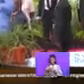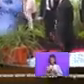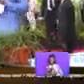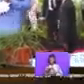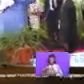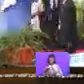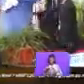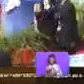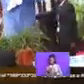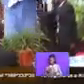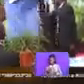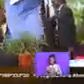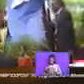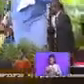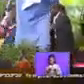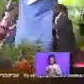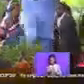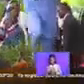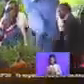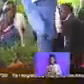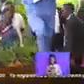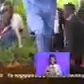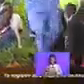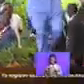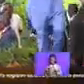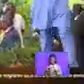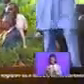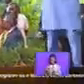paying tell them how to pay